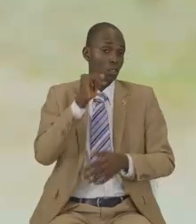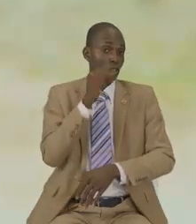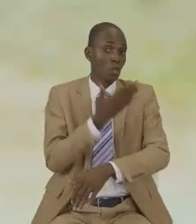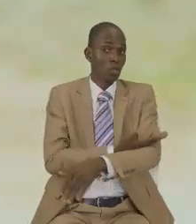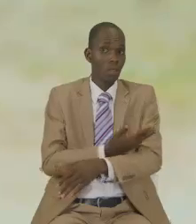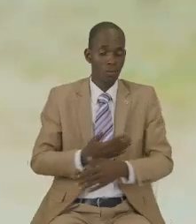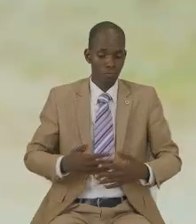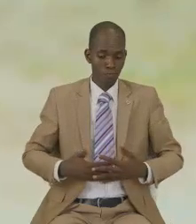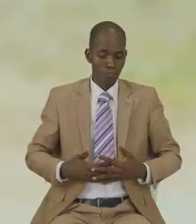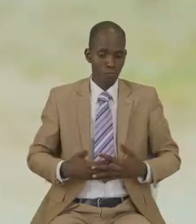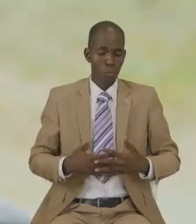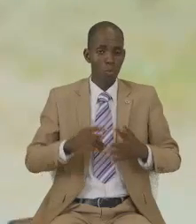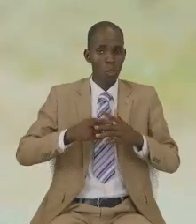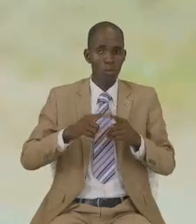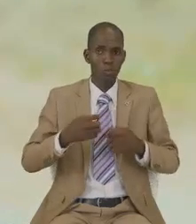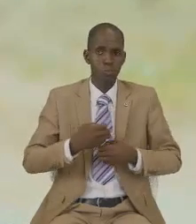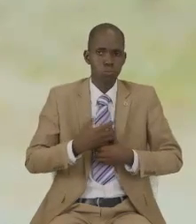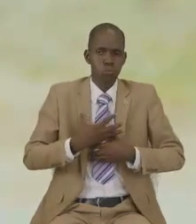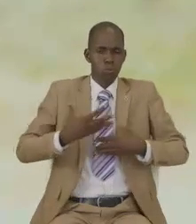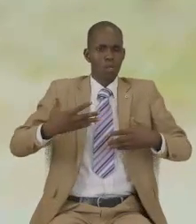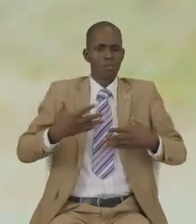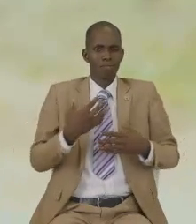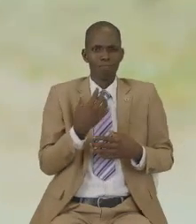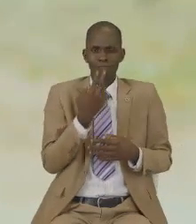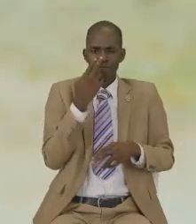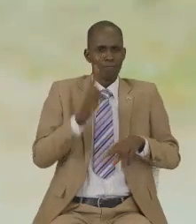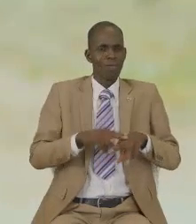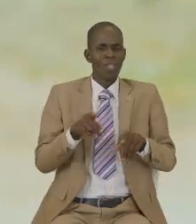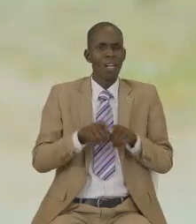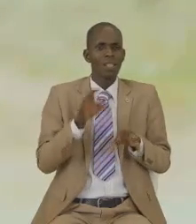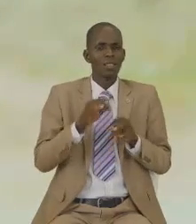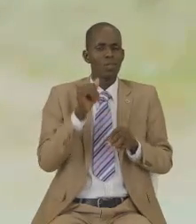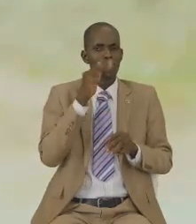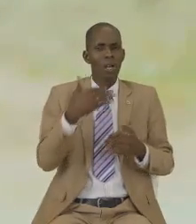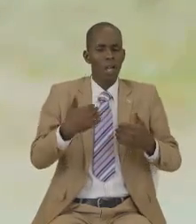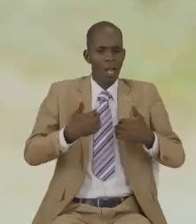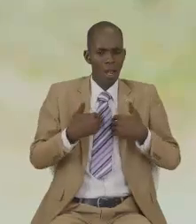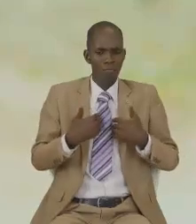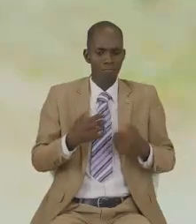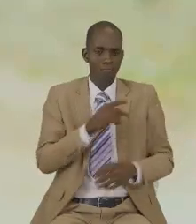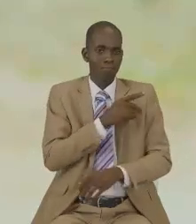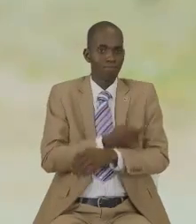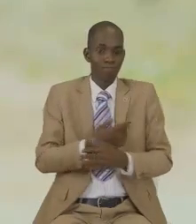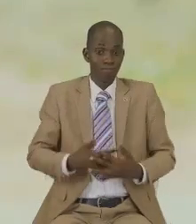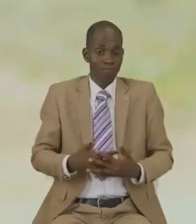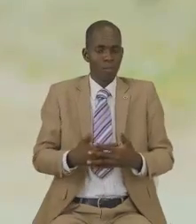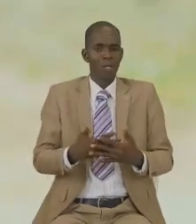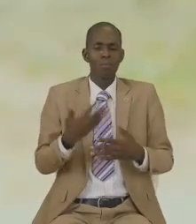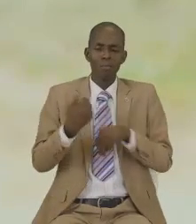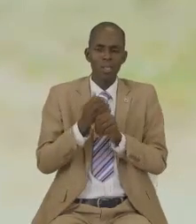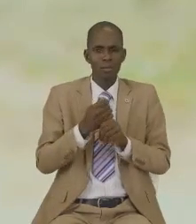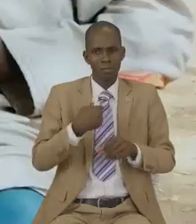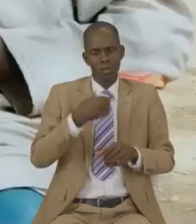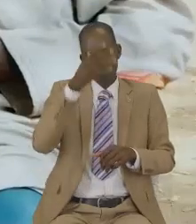was protruding and swollen as if she was carrying a pregnancy, it always brings tears on my eye. And I didn't know what to do. But